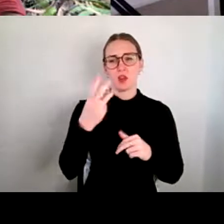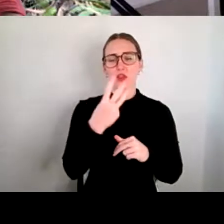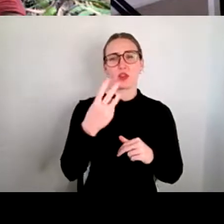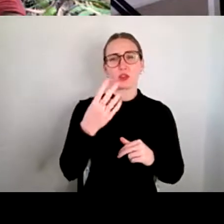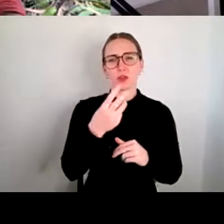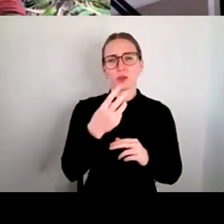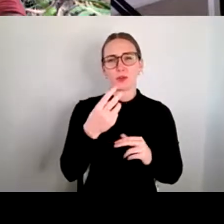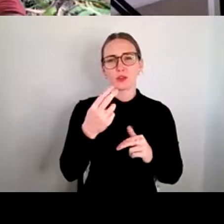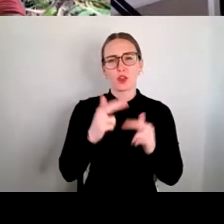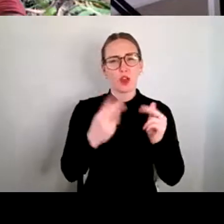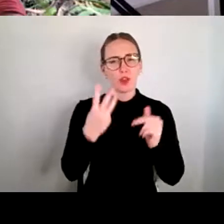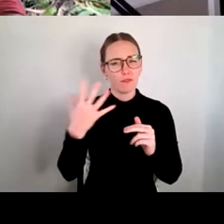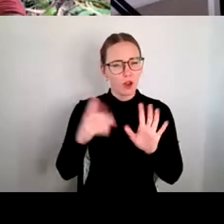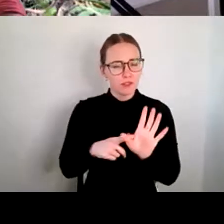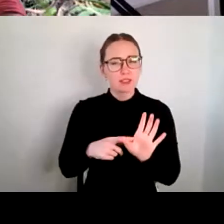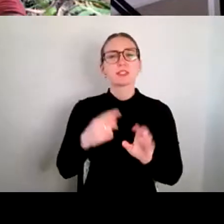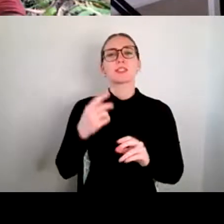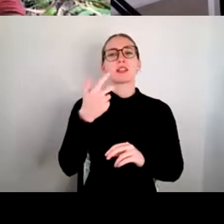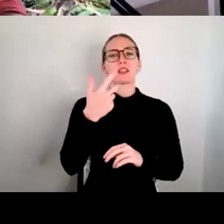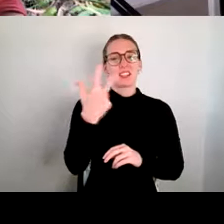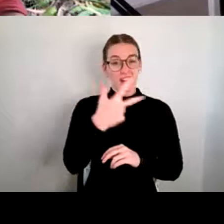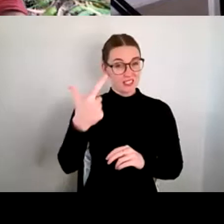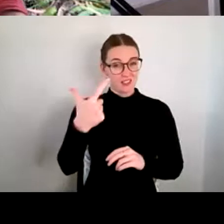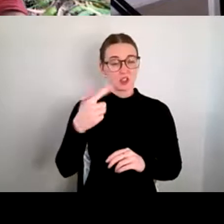10 of us that got together.